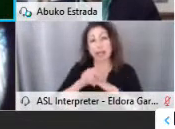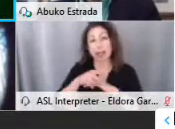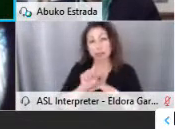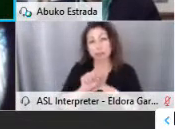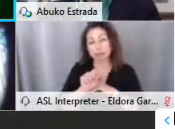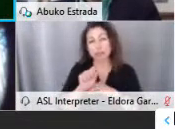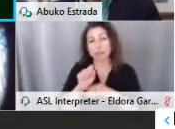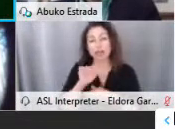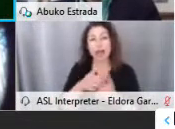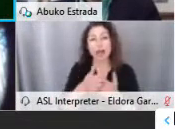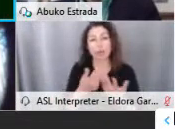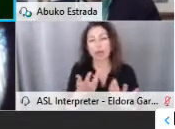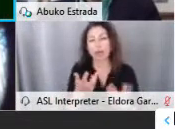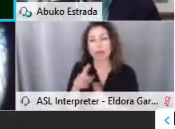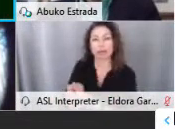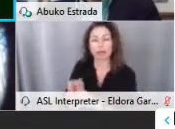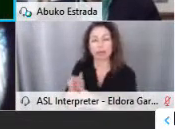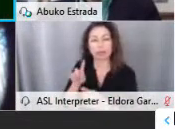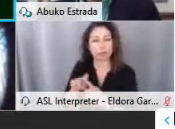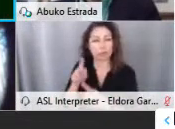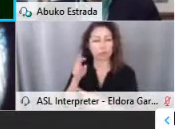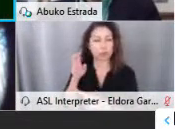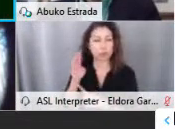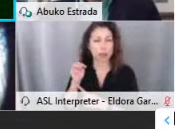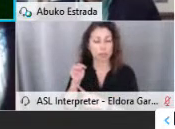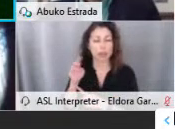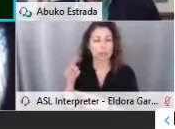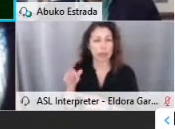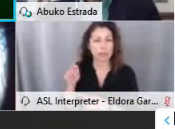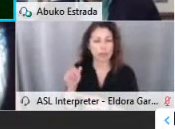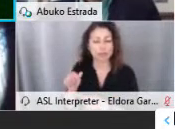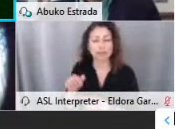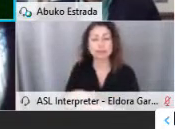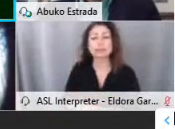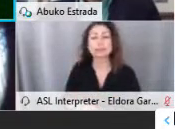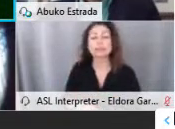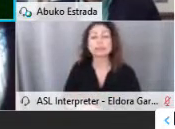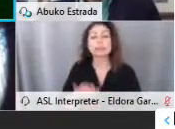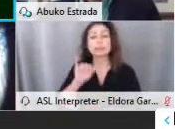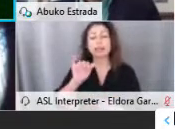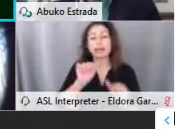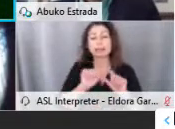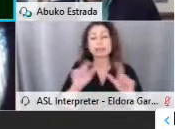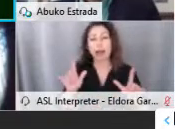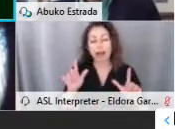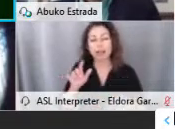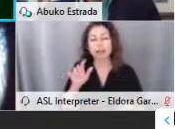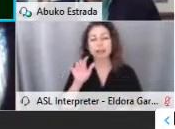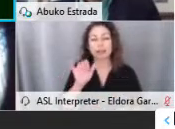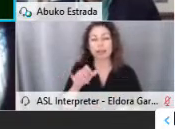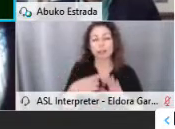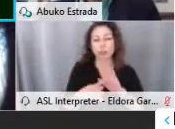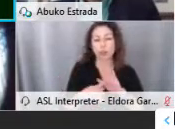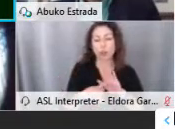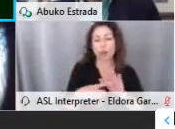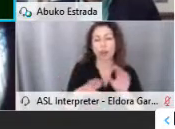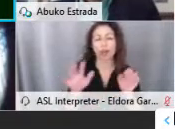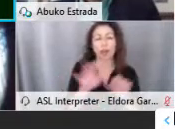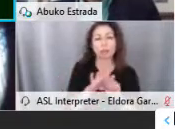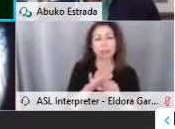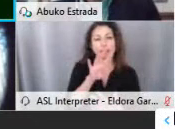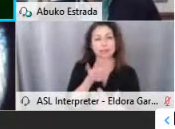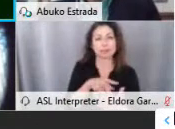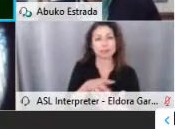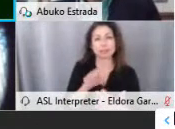to reduce premium payments. So this slide is, this shows the complete